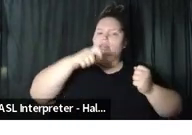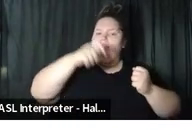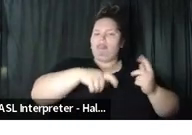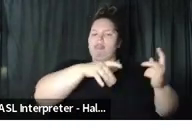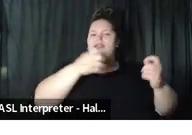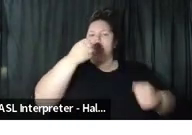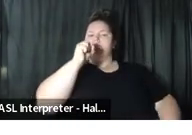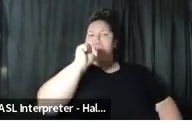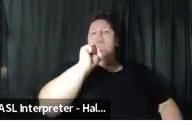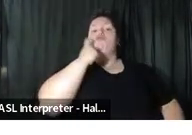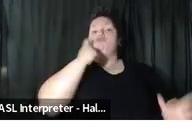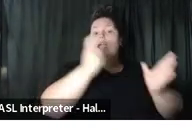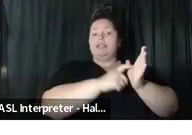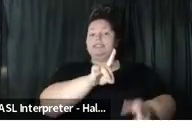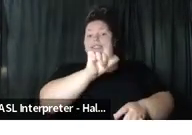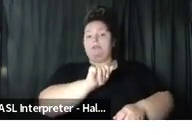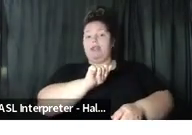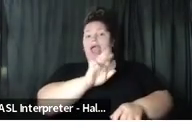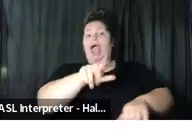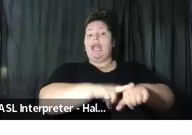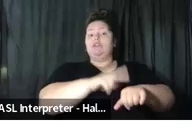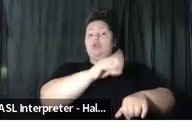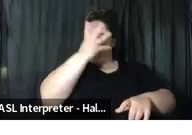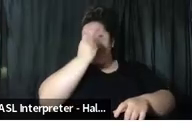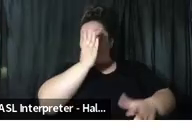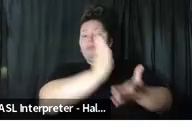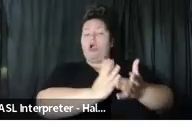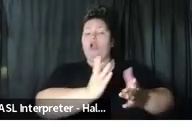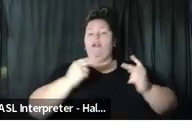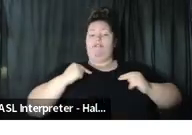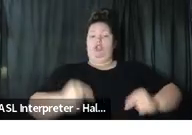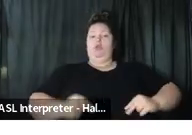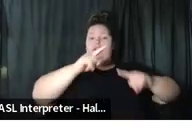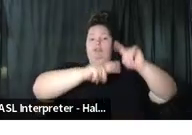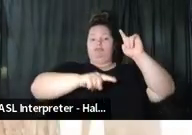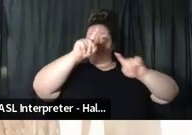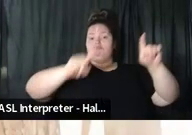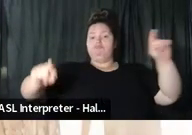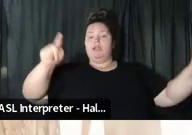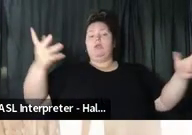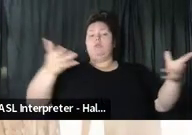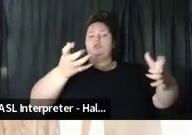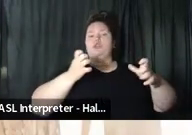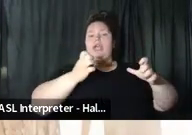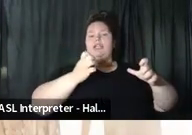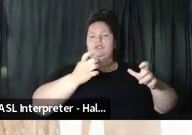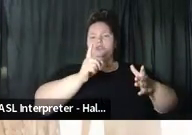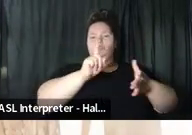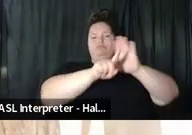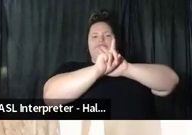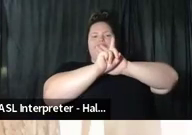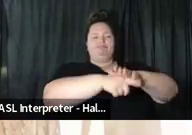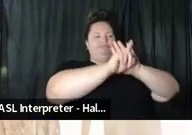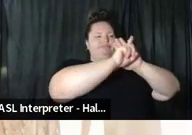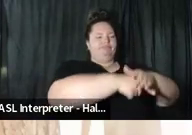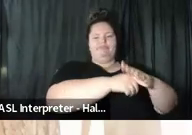natural and beautiful part of human diversity while collaborating to dismantle all forms of oppression. So at Michigan